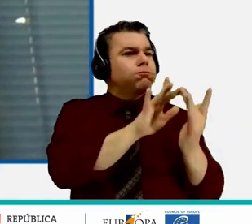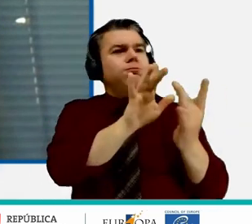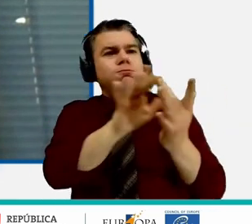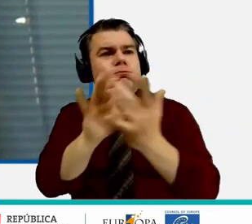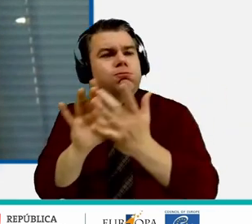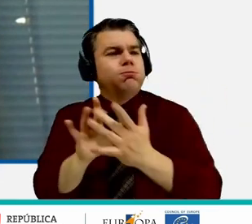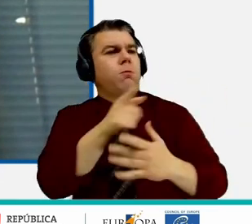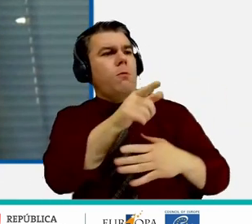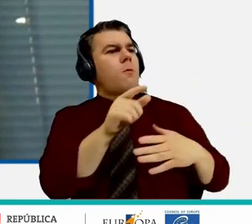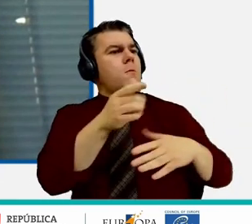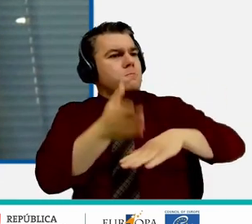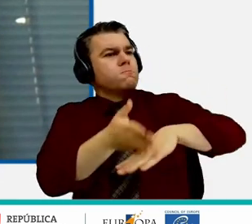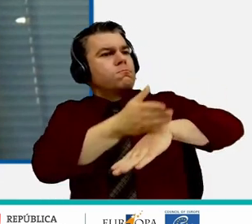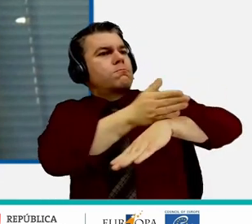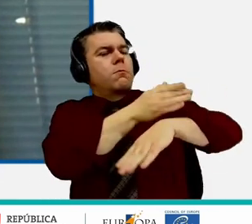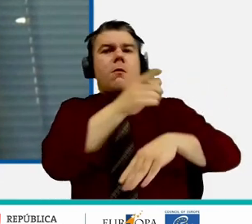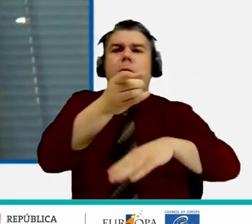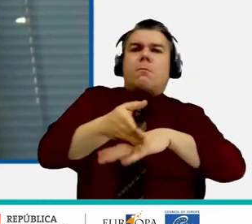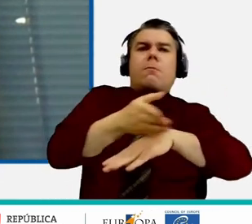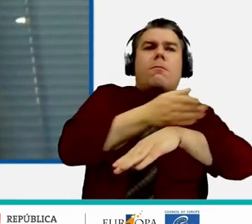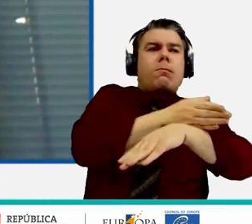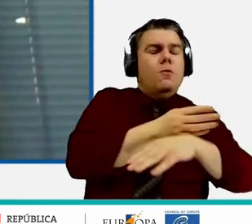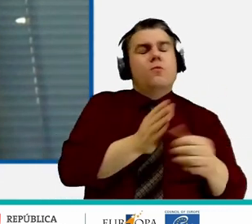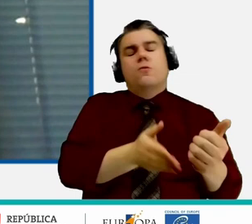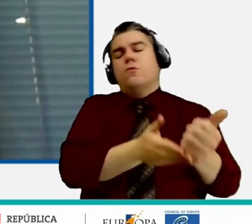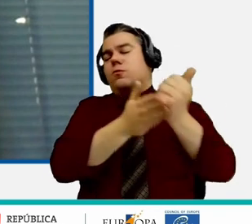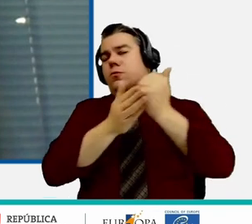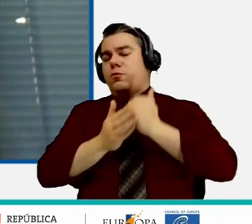practice and experts that is extremely valuable for us.